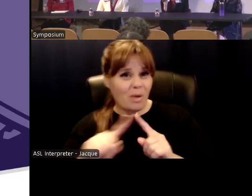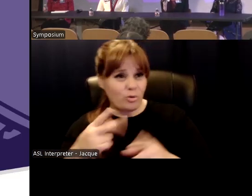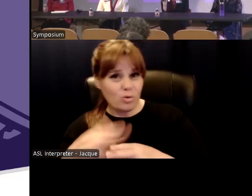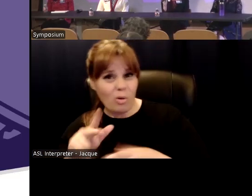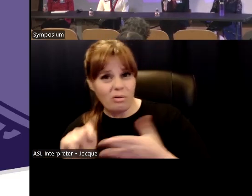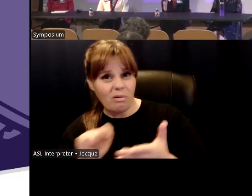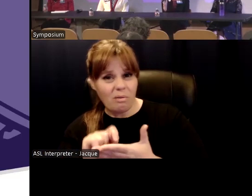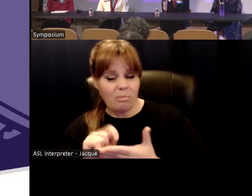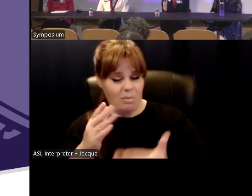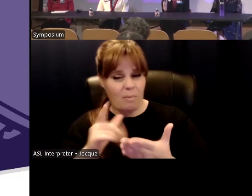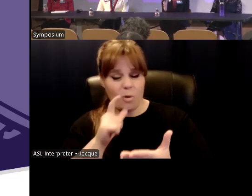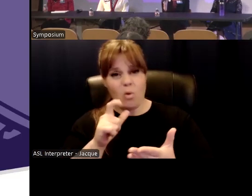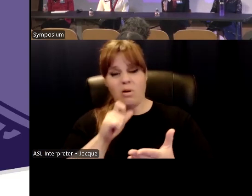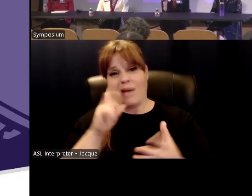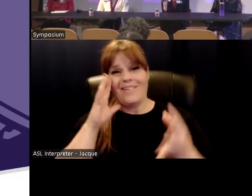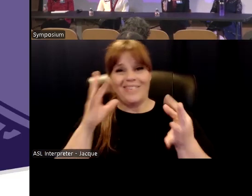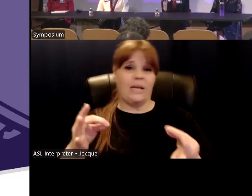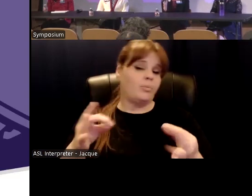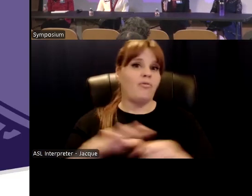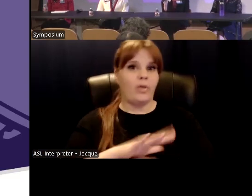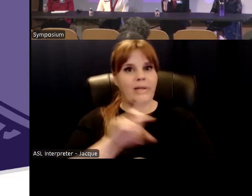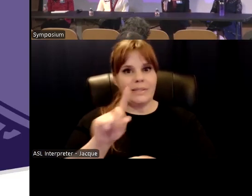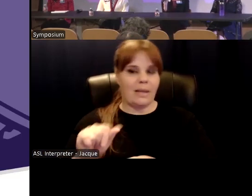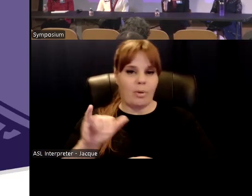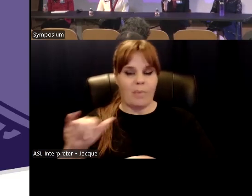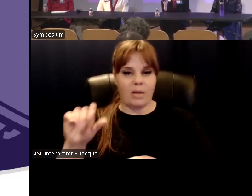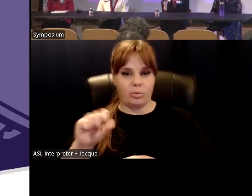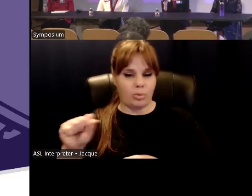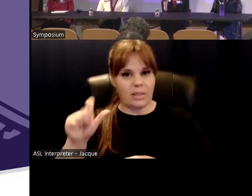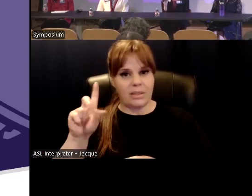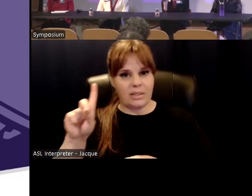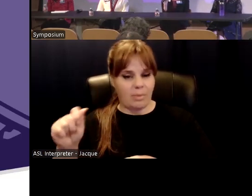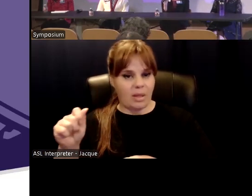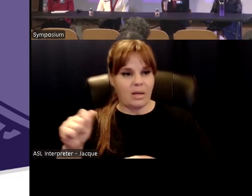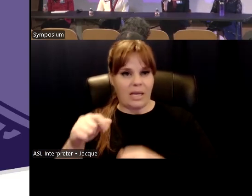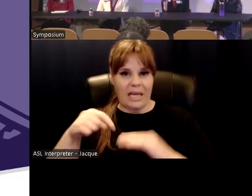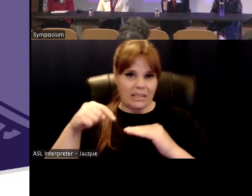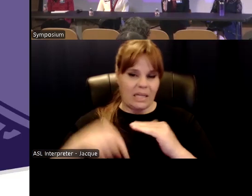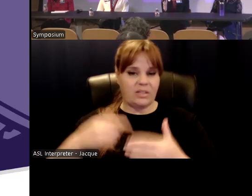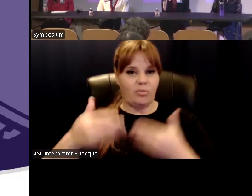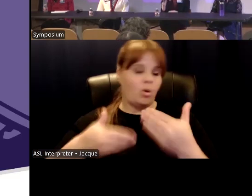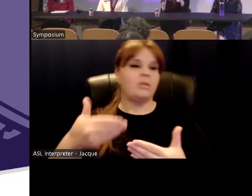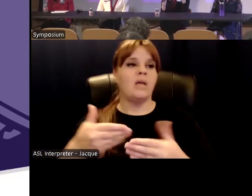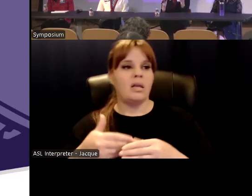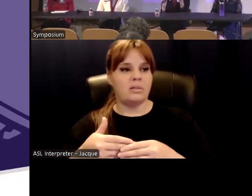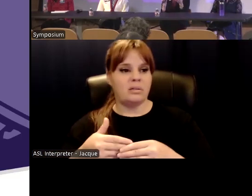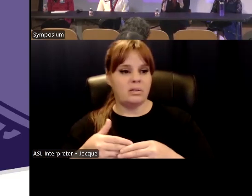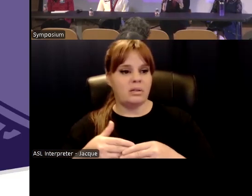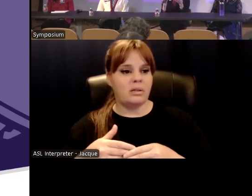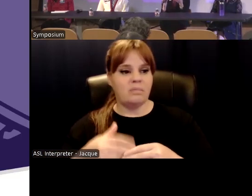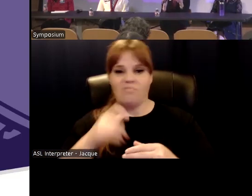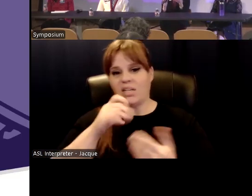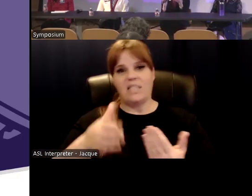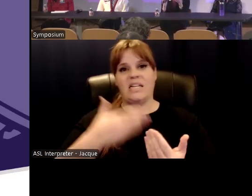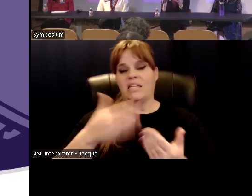not deemed fully disabled by Social Security disability's intensive process that doesn't as easily